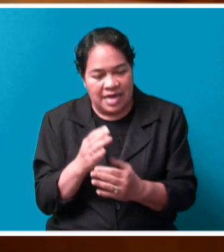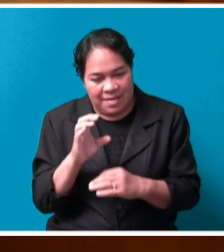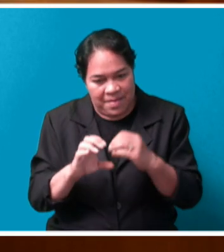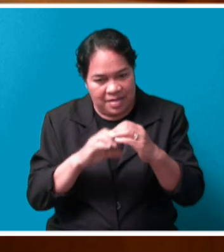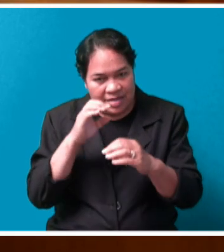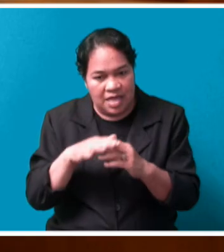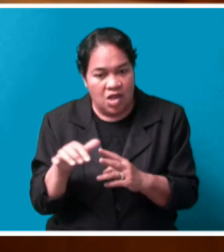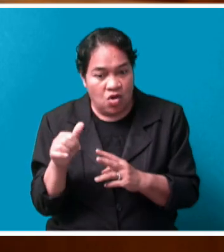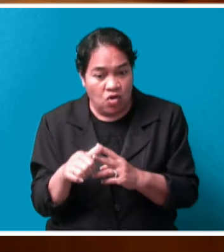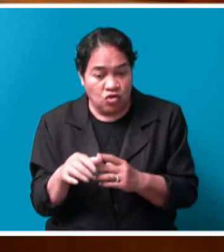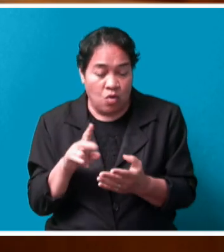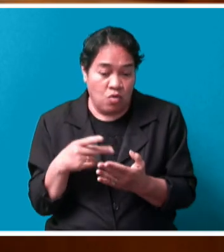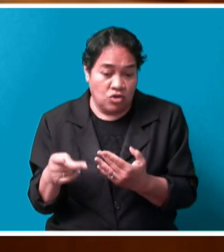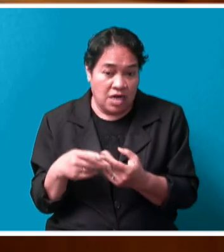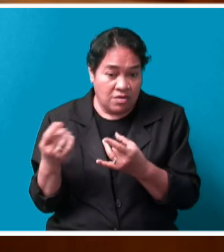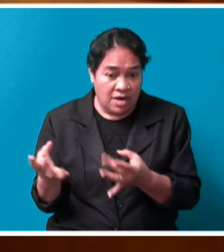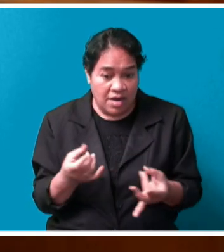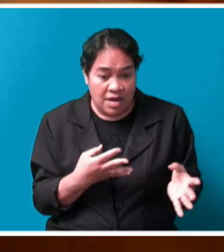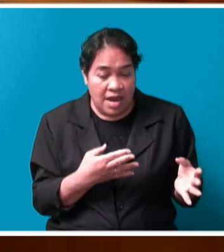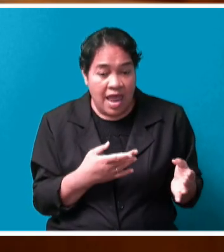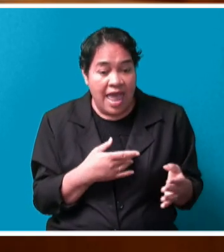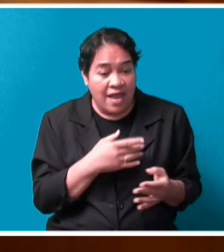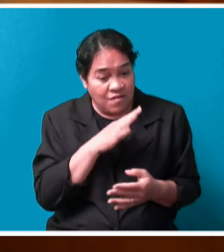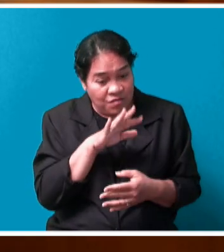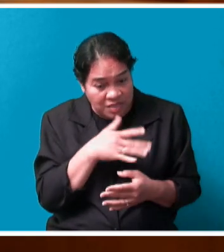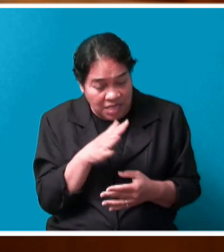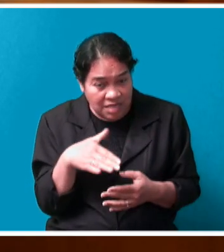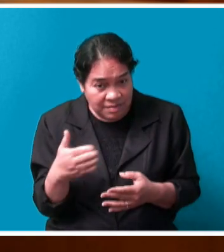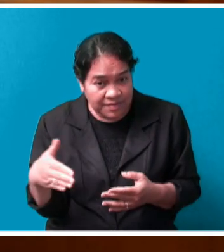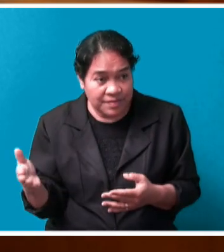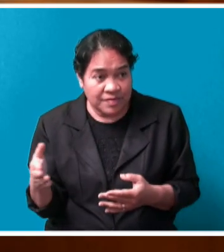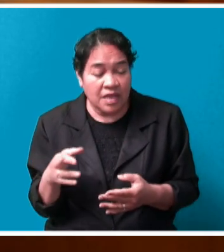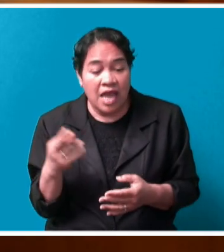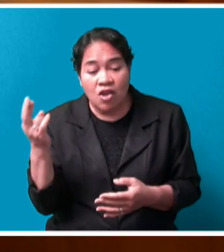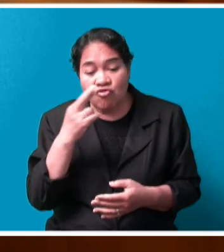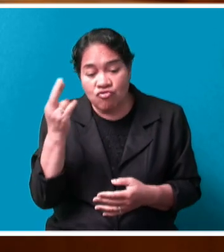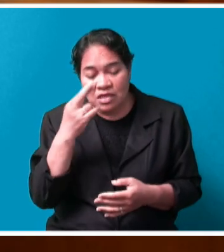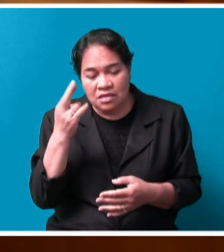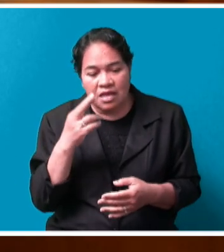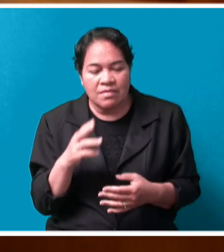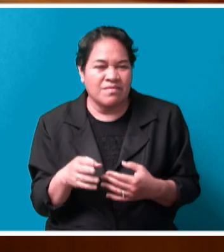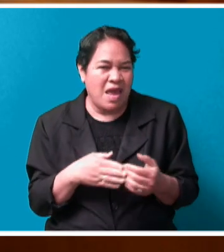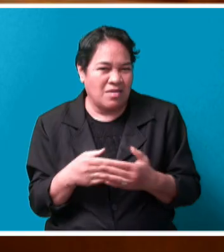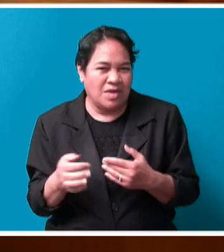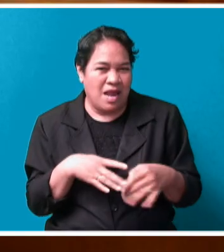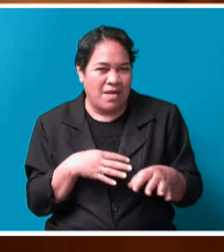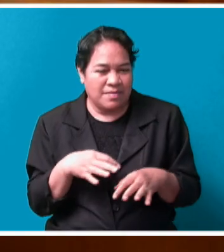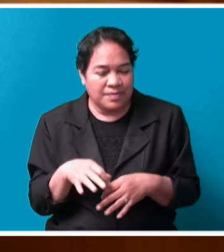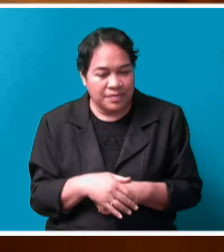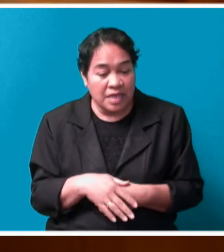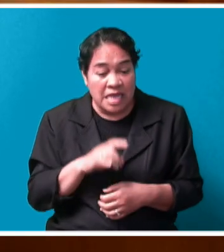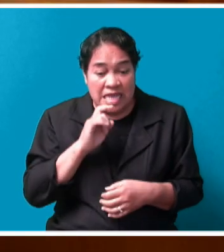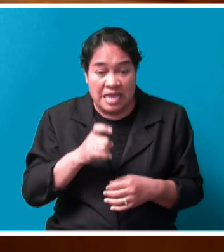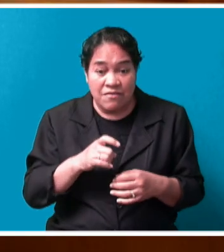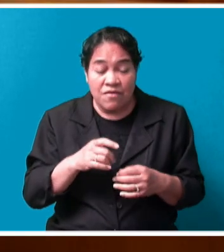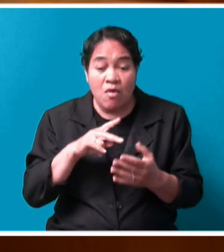project readiness and feasibility, and risks and the proposed risk management measures. Projects below the threshold